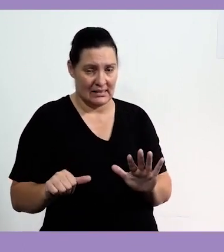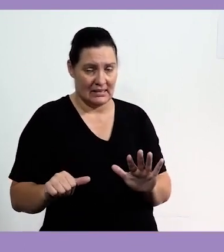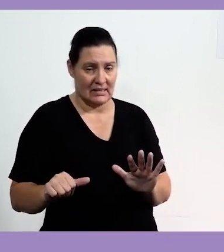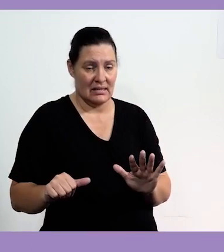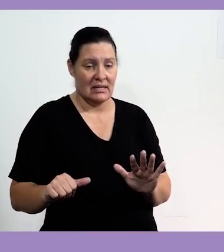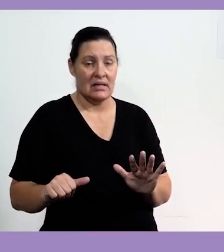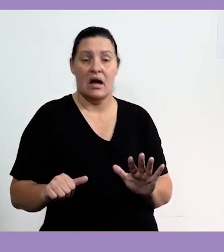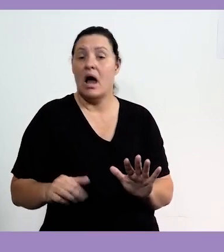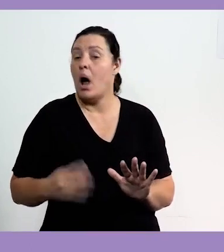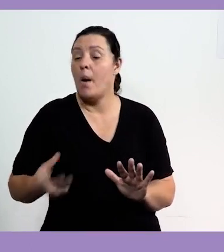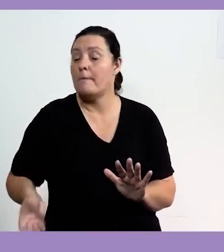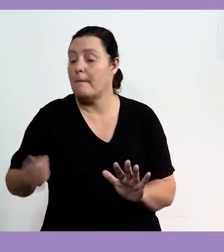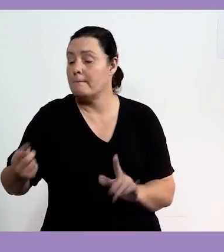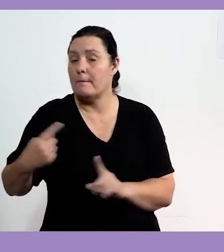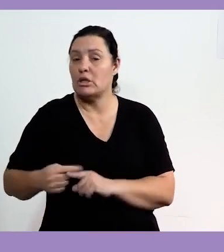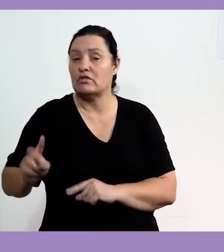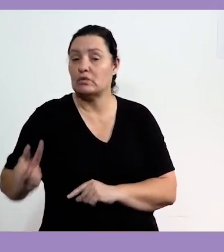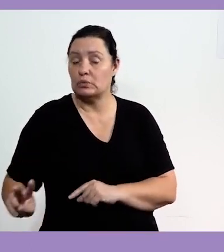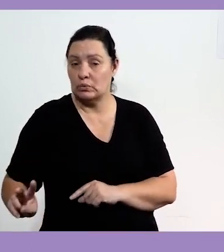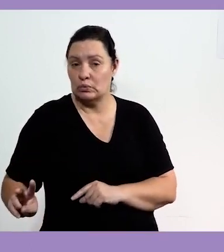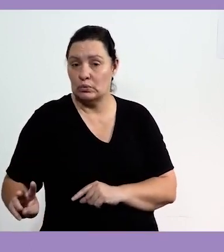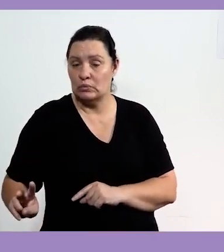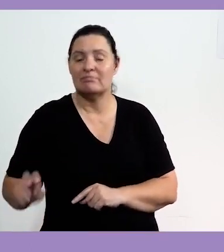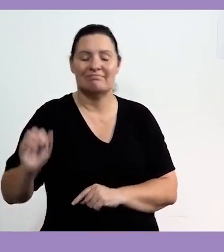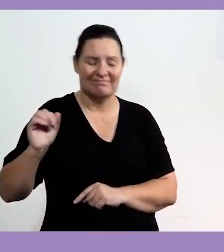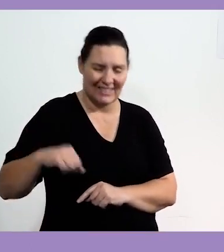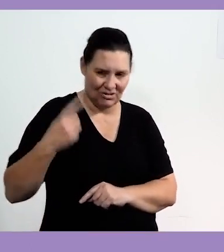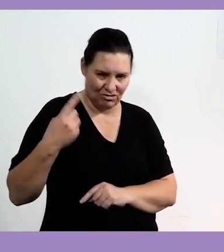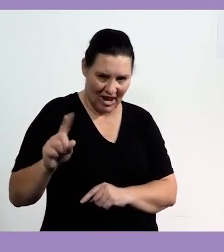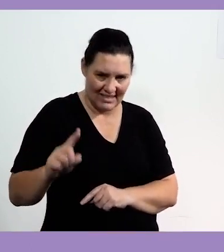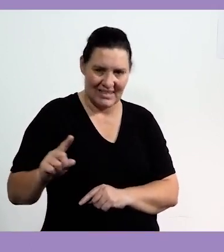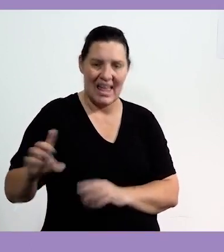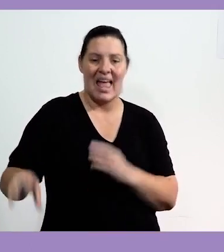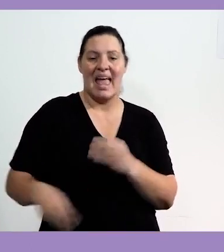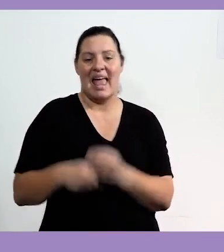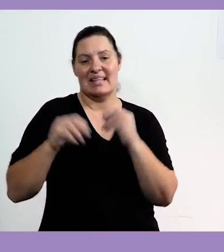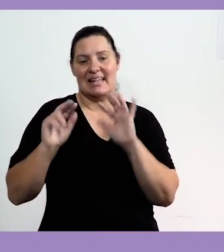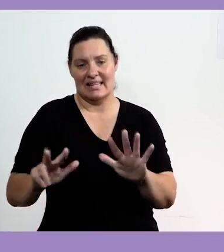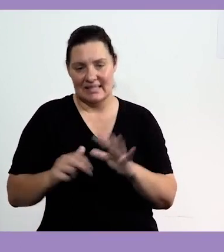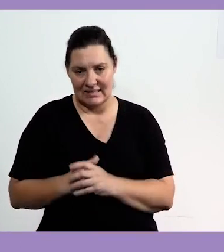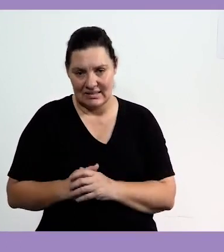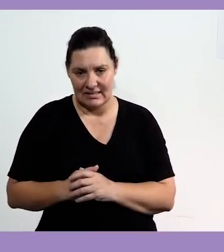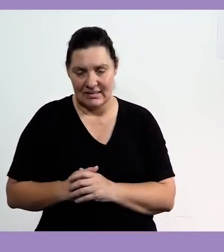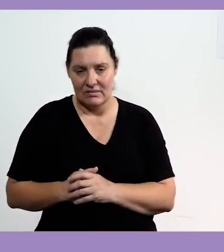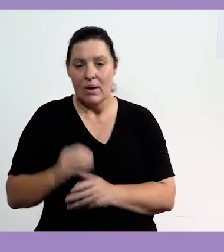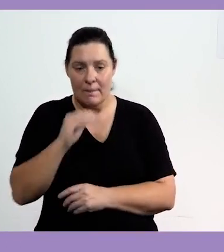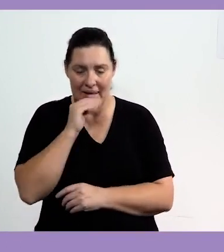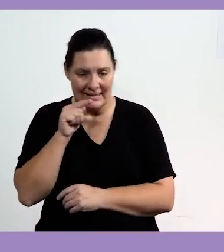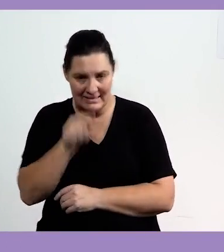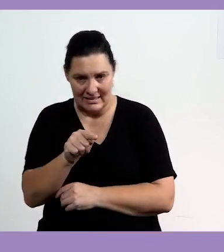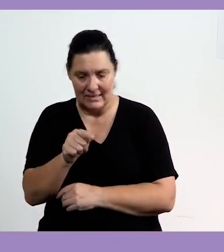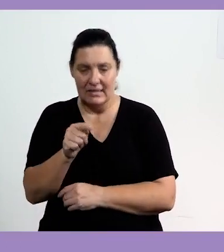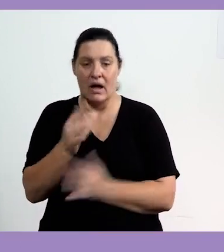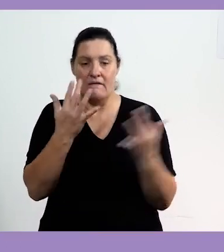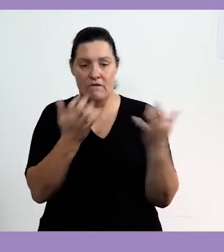negative 6. And then how do I get to a positive 2? Yes, you are correct. We are going to add 8. So